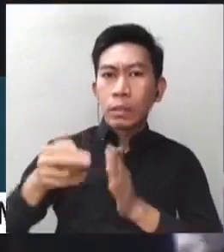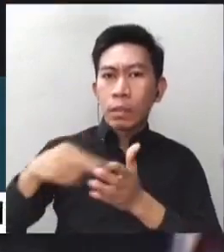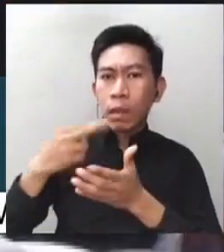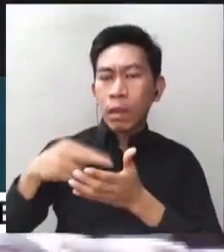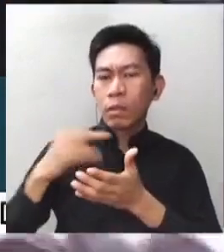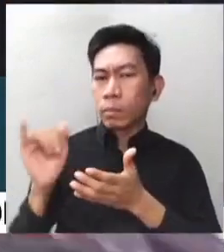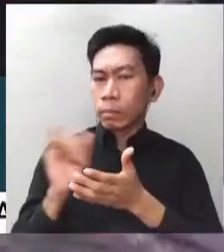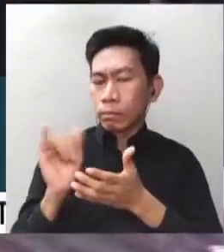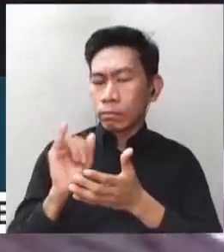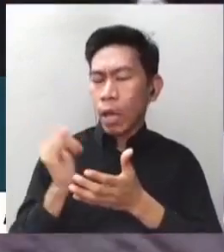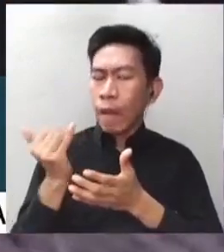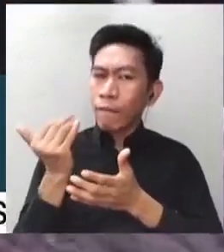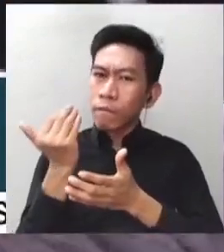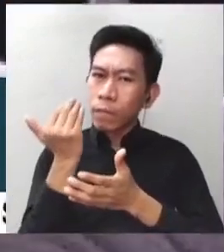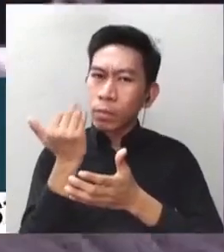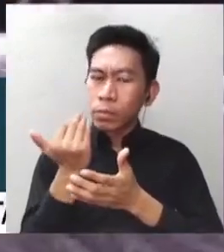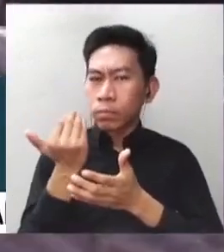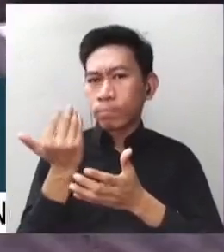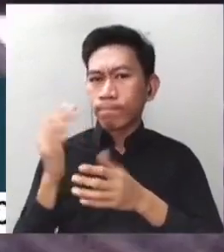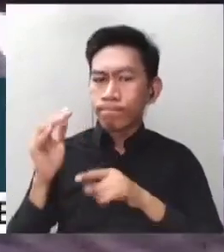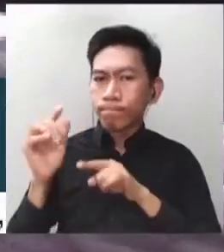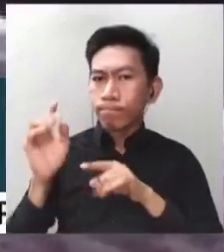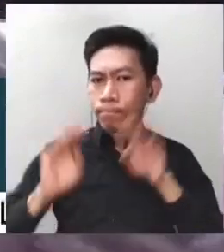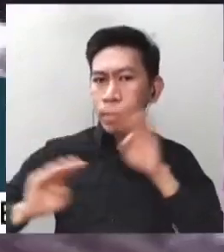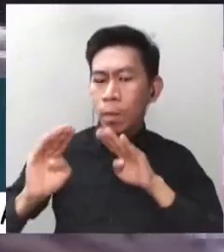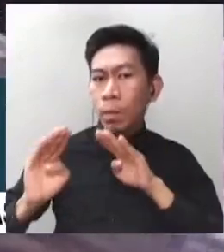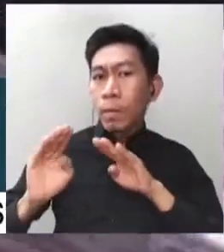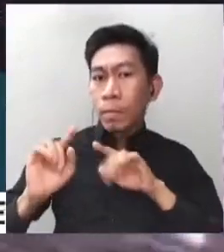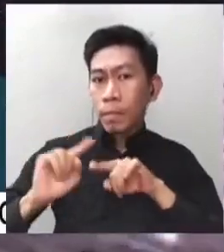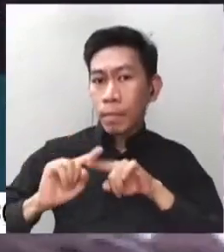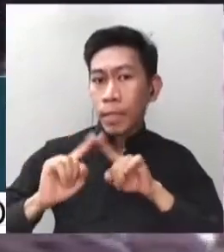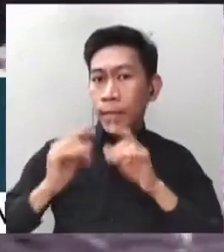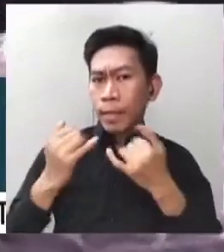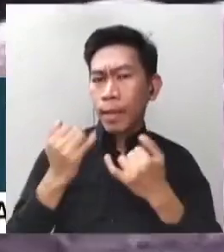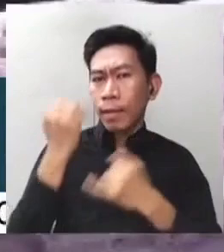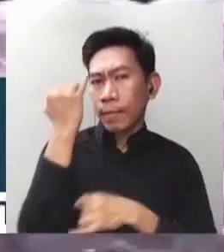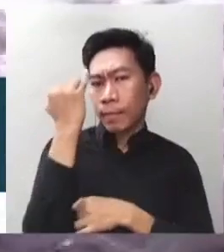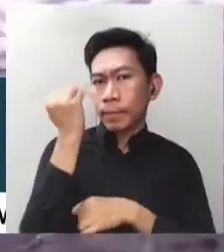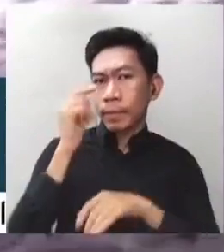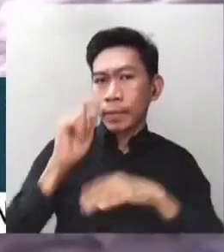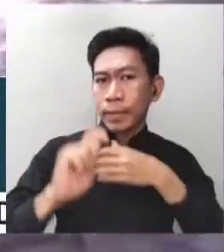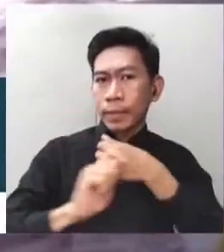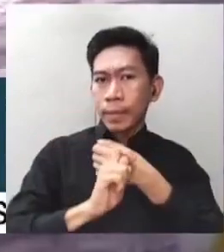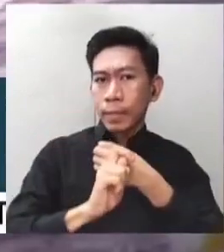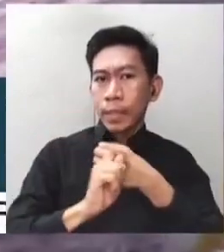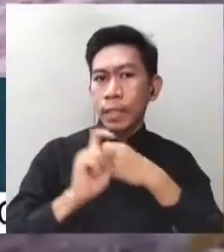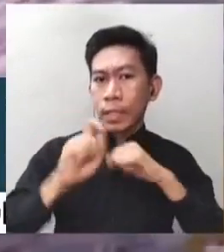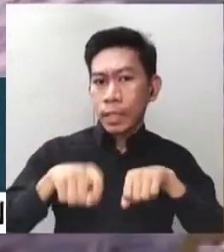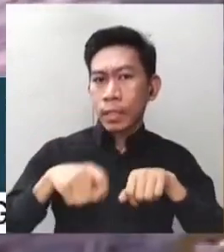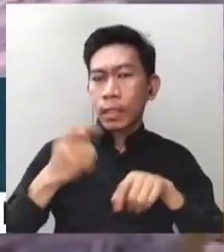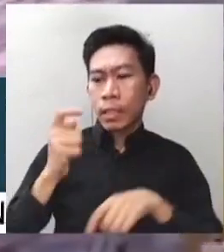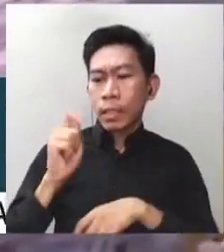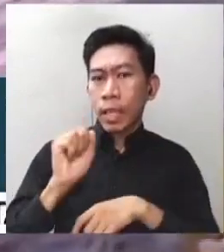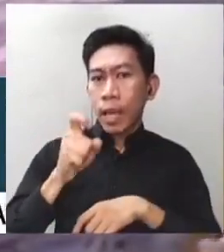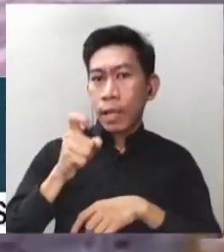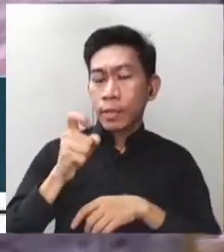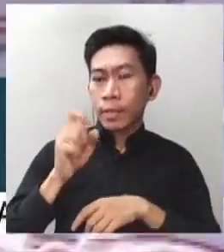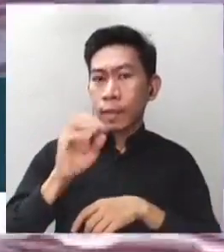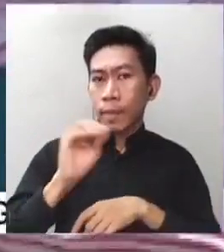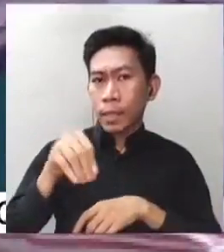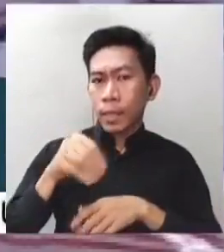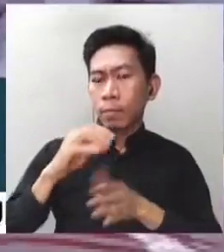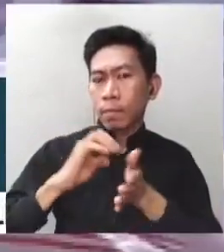it is timely to be able to at least temporarily repeal or at least dramatically reduce the tariff rate. Now, for those parties who